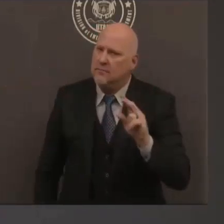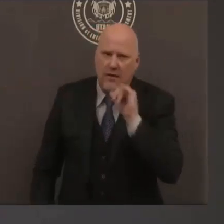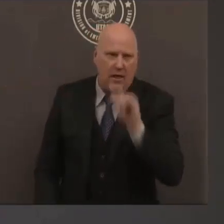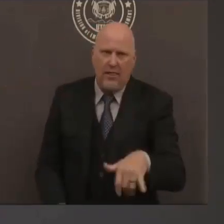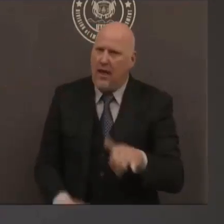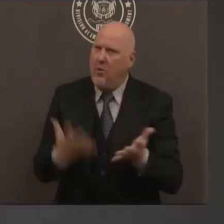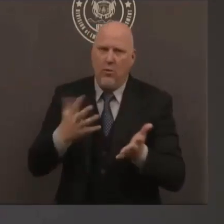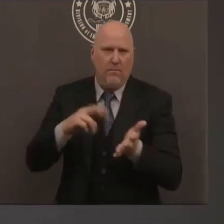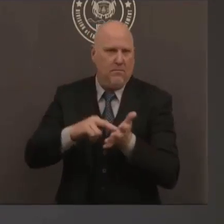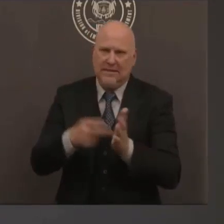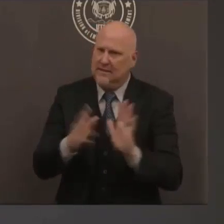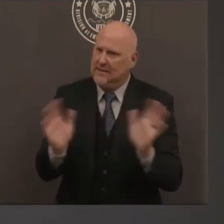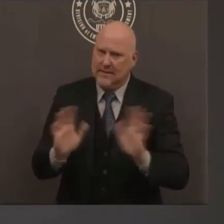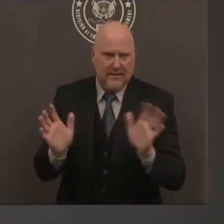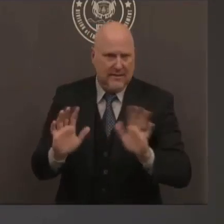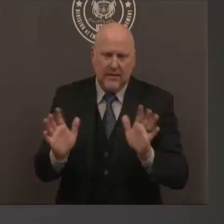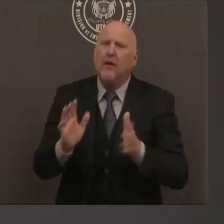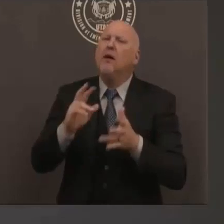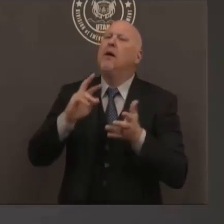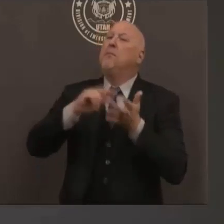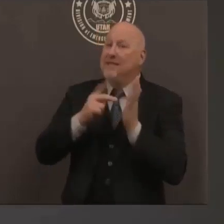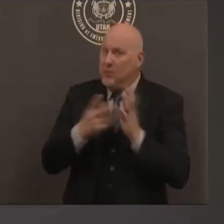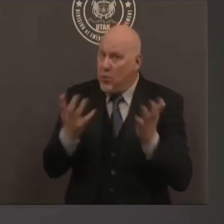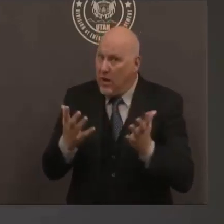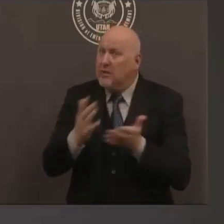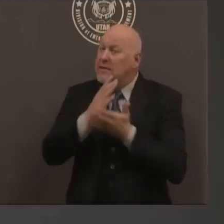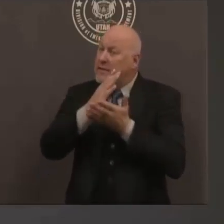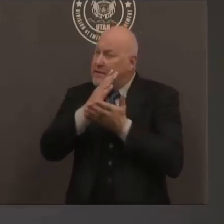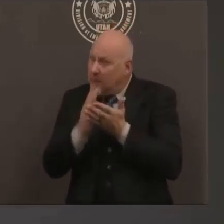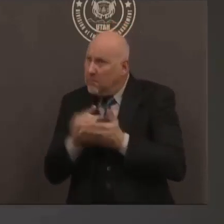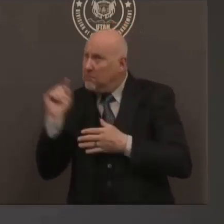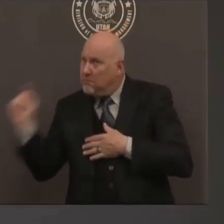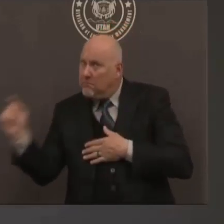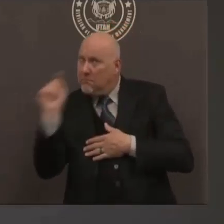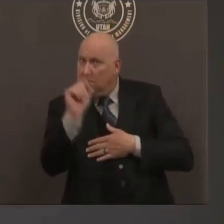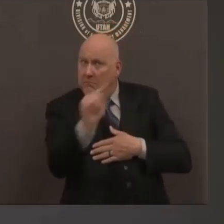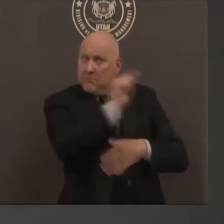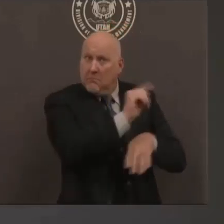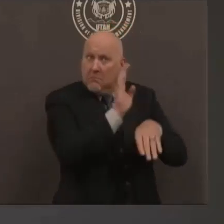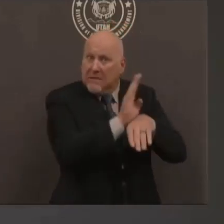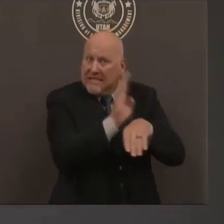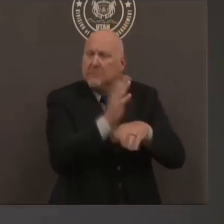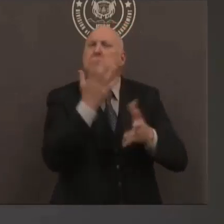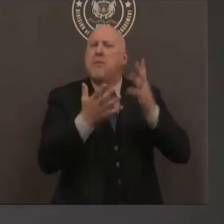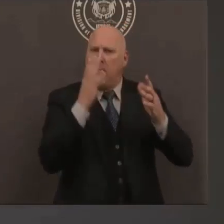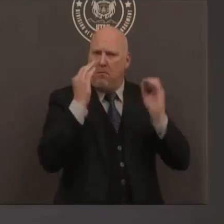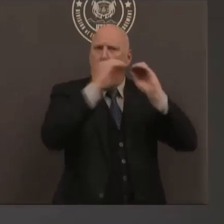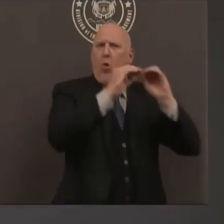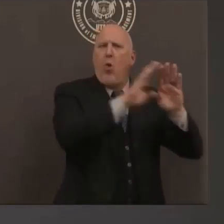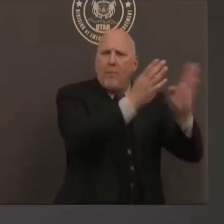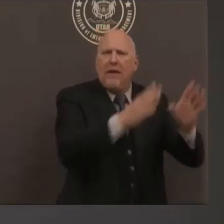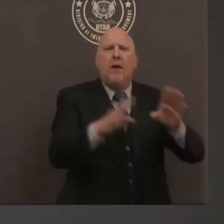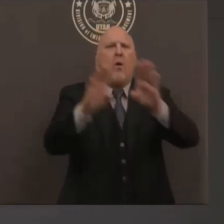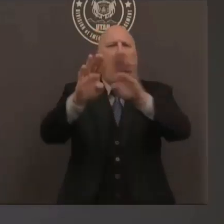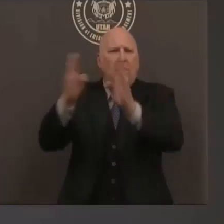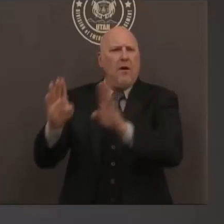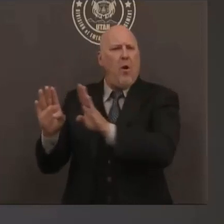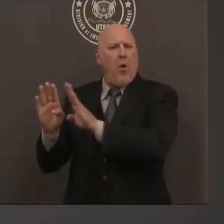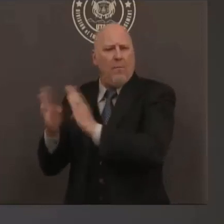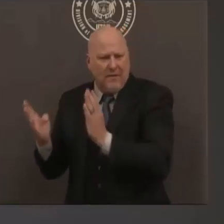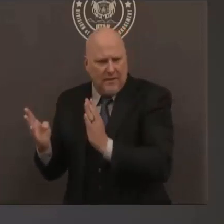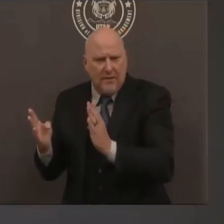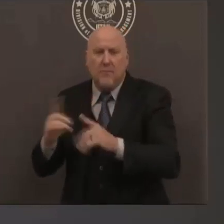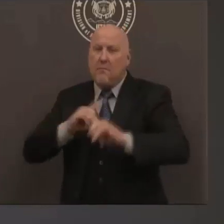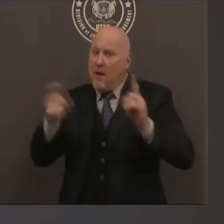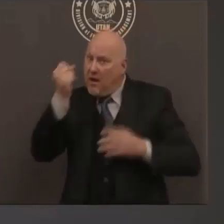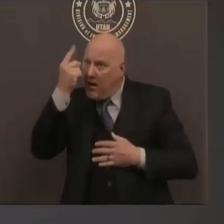businesses to open up and have opportunities to interact more than we've done in the past. So this is a good news thing. It's a step in the